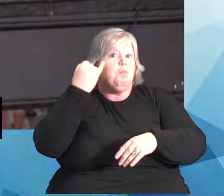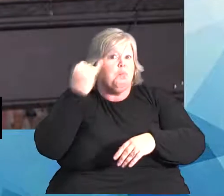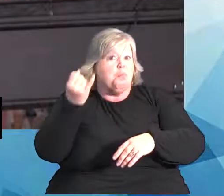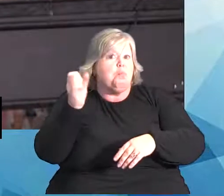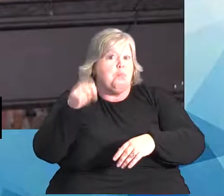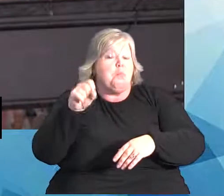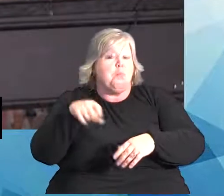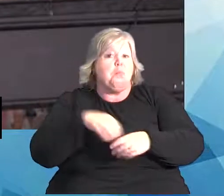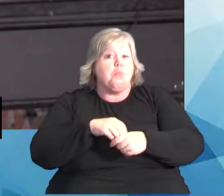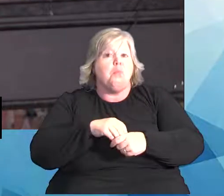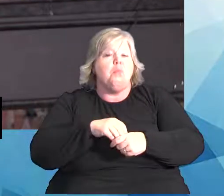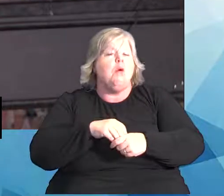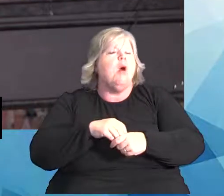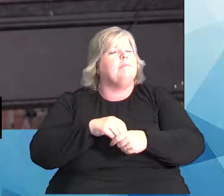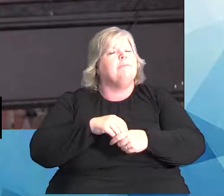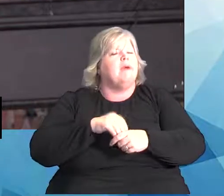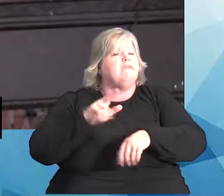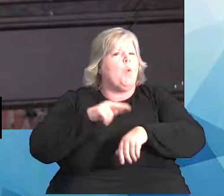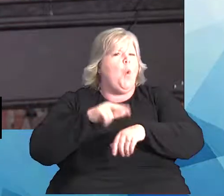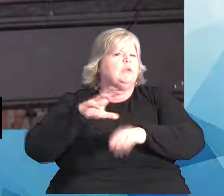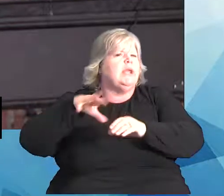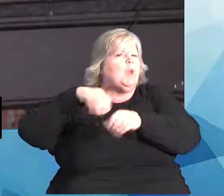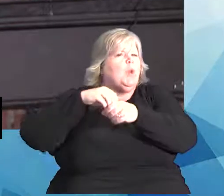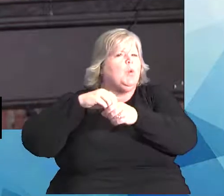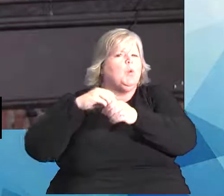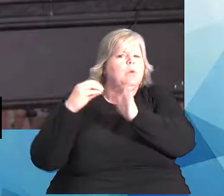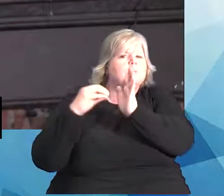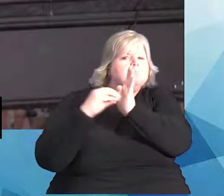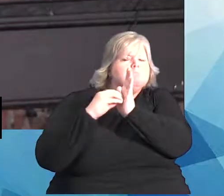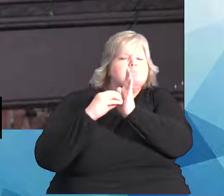that clause to waive it at the president's